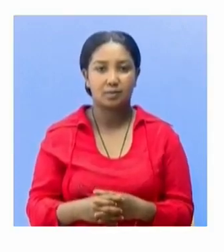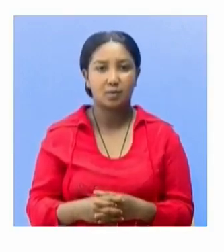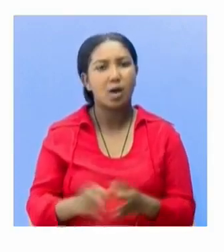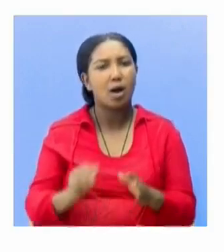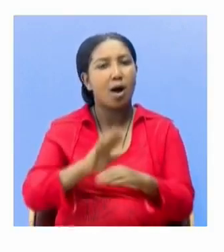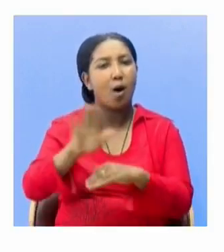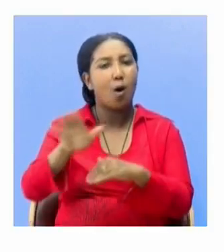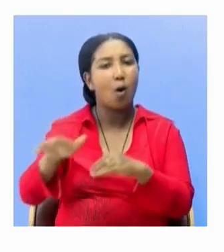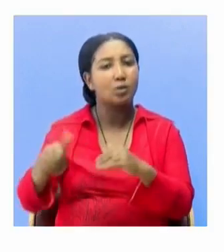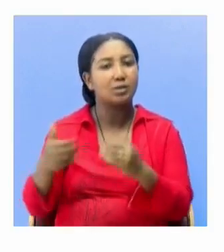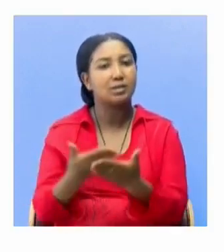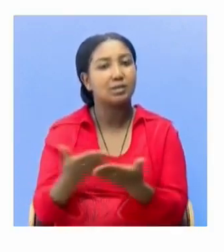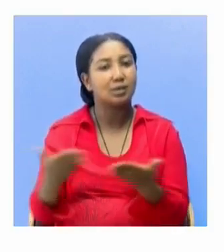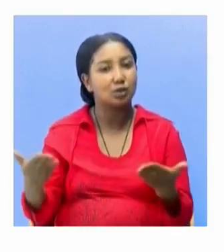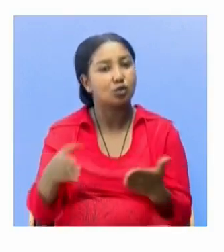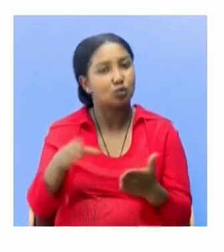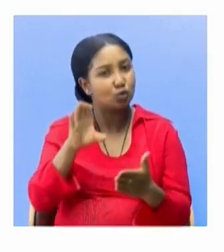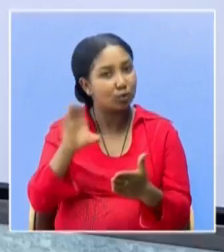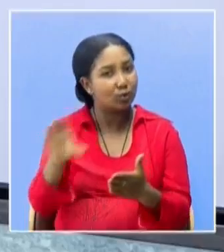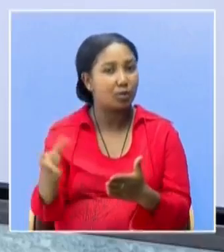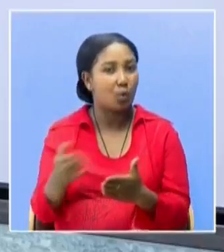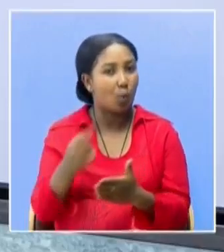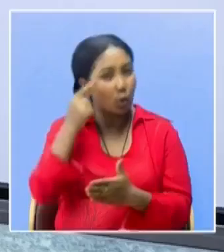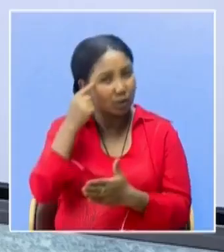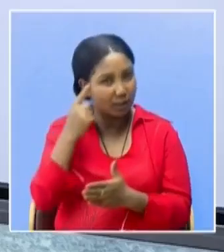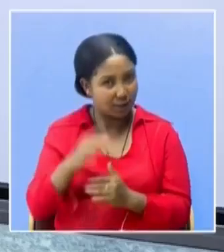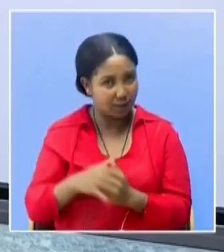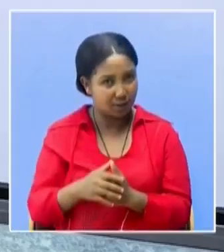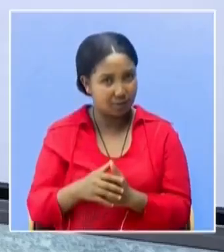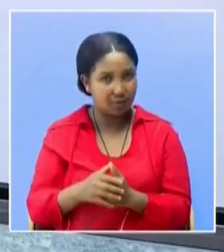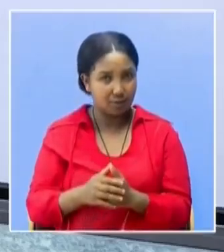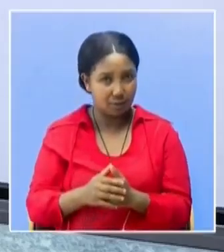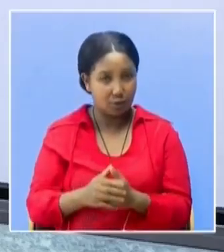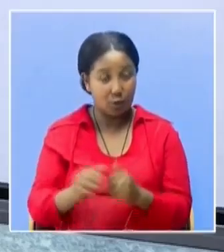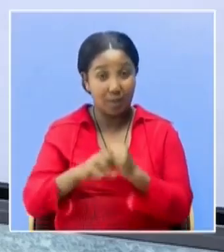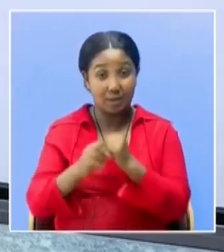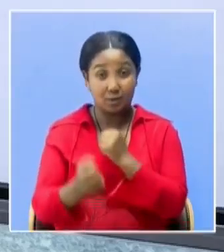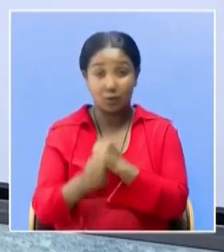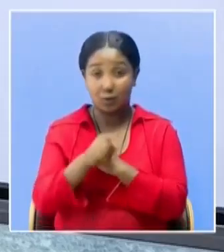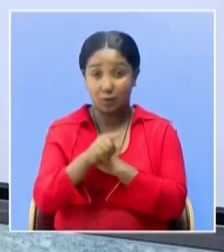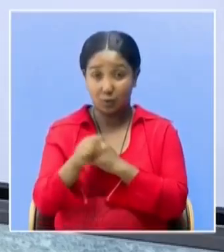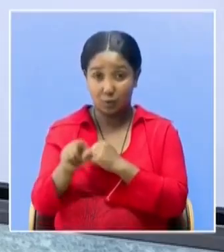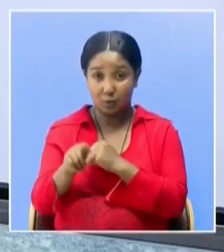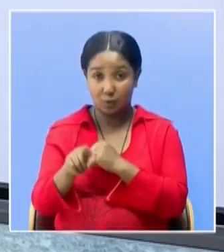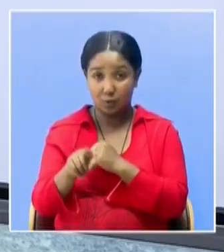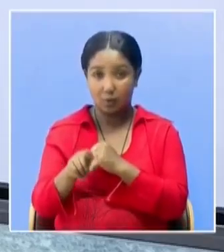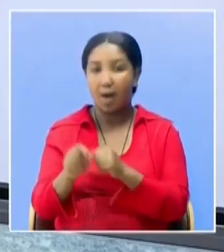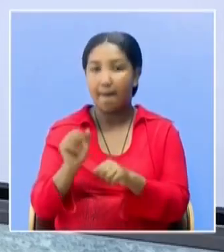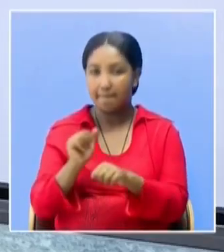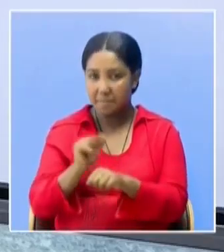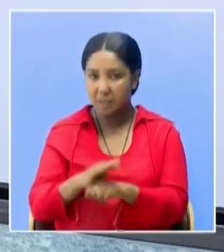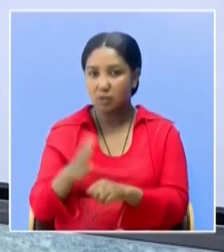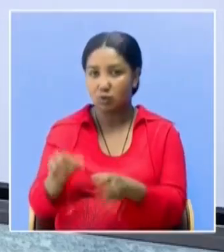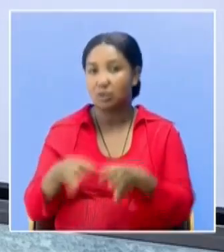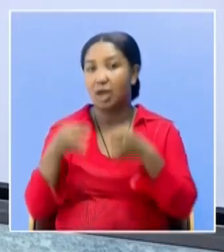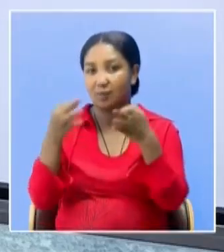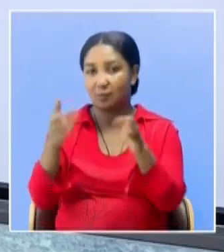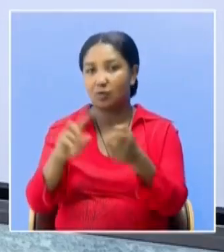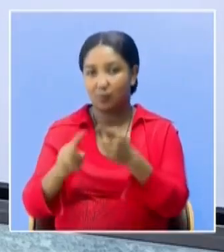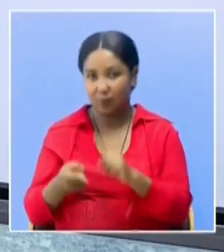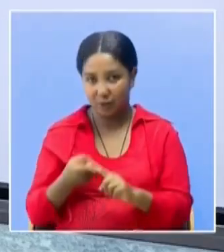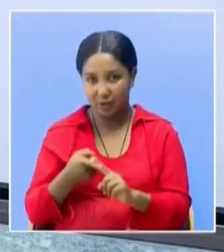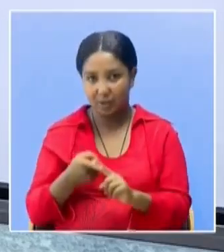All these things should be considered, right? So based on your message that you want to transmit to your